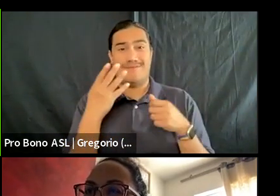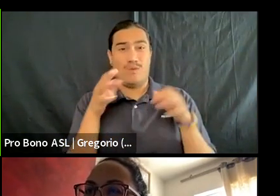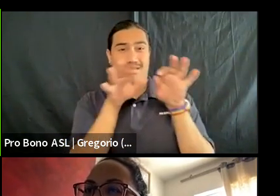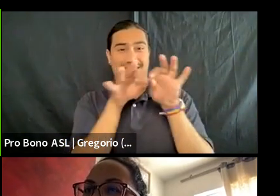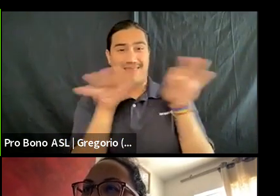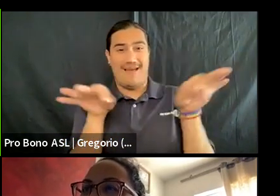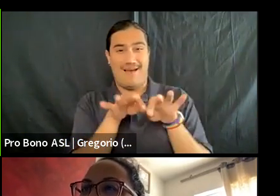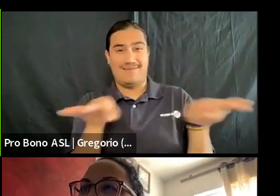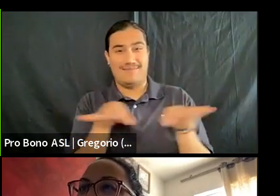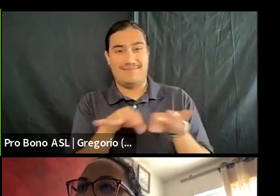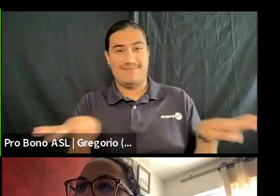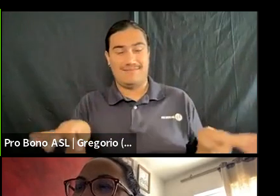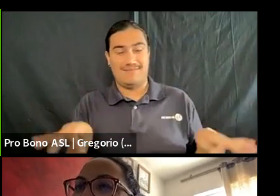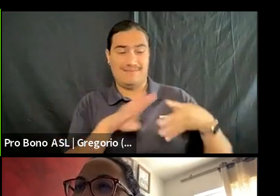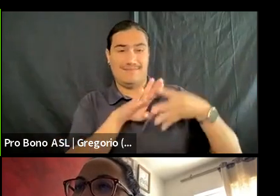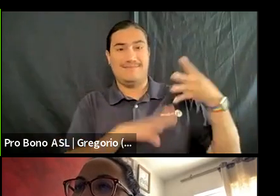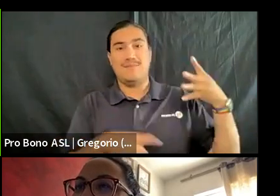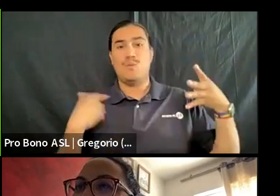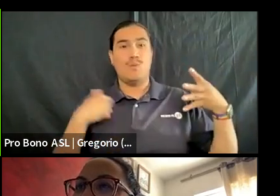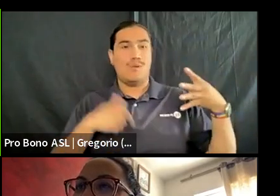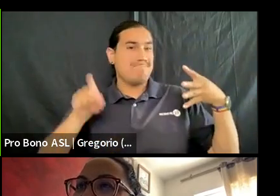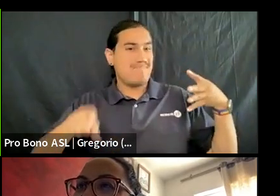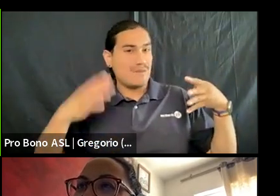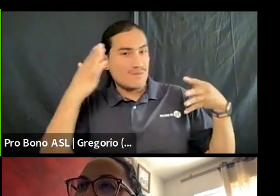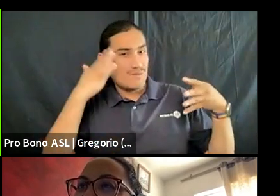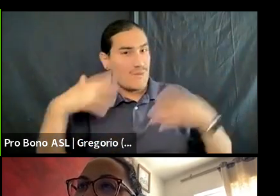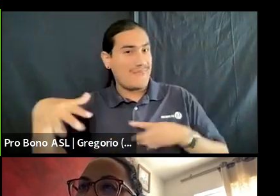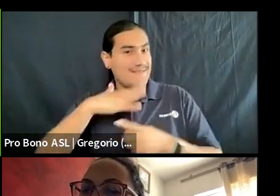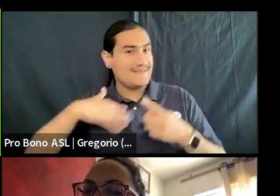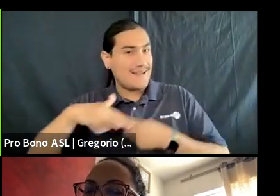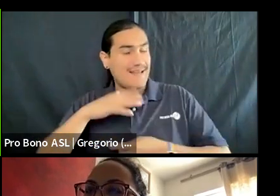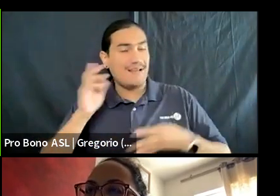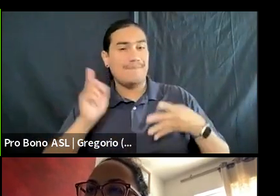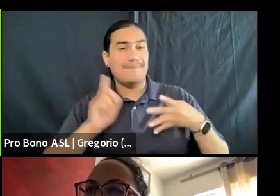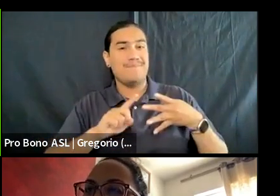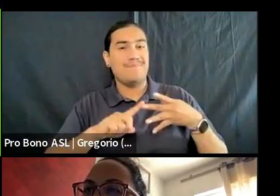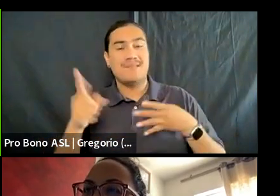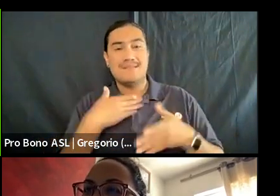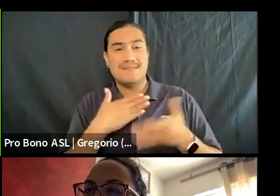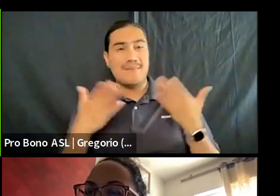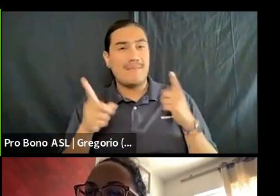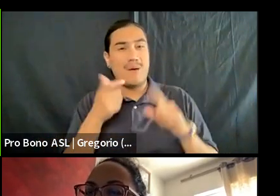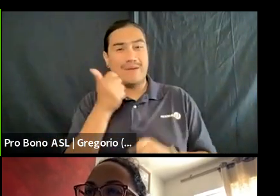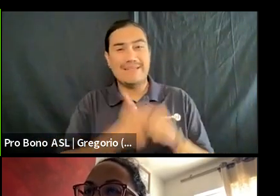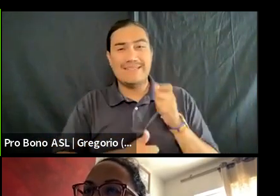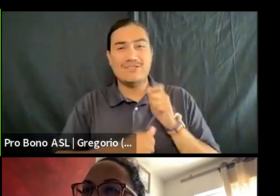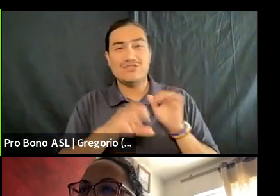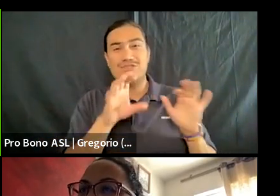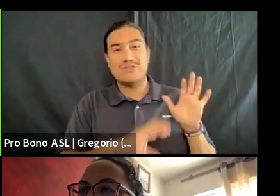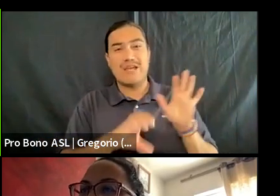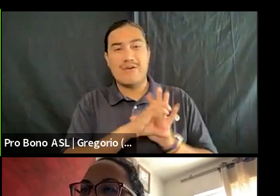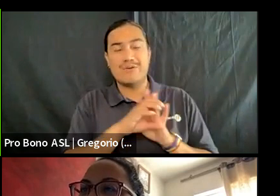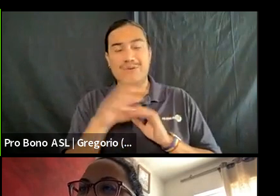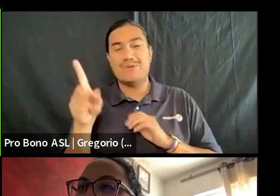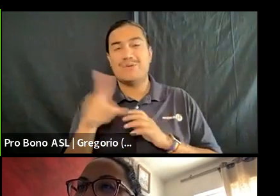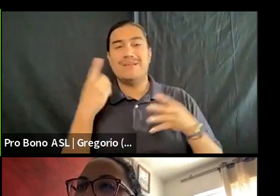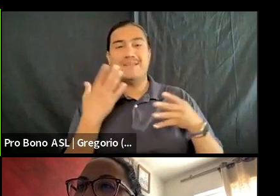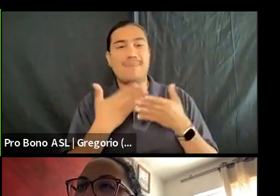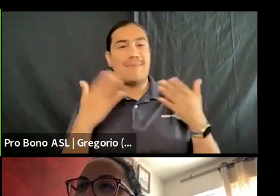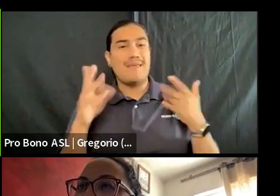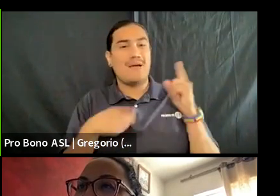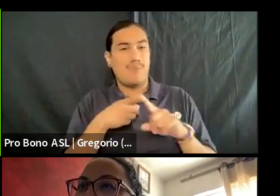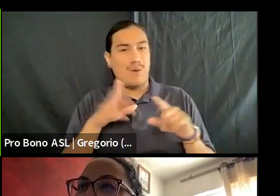have to know where the setting is, something about each character, and something about the